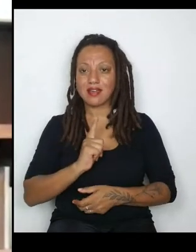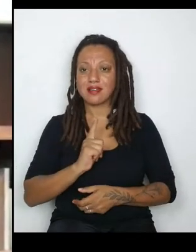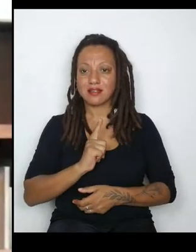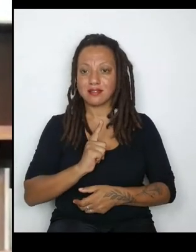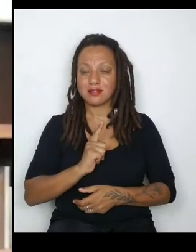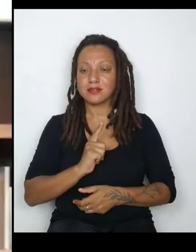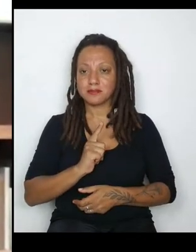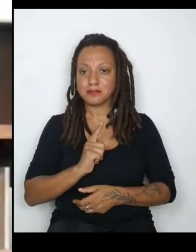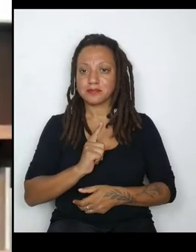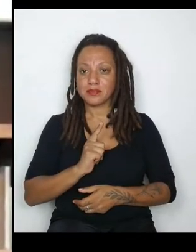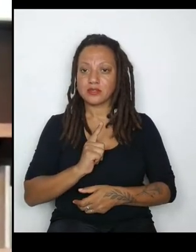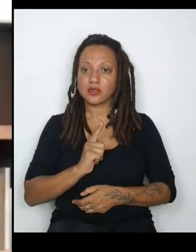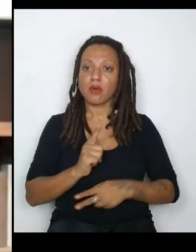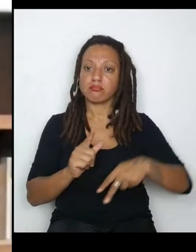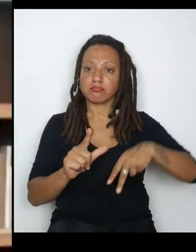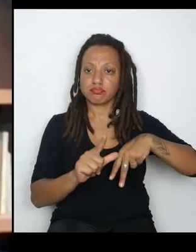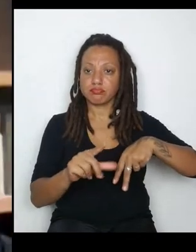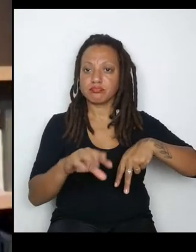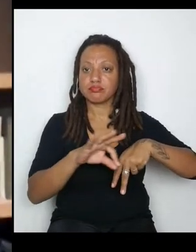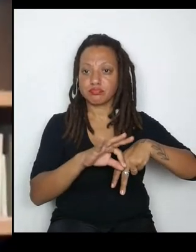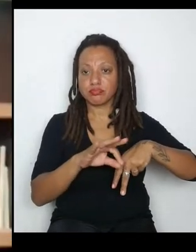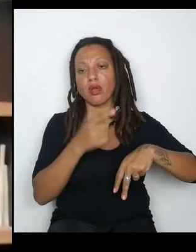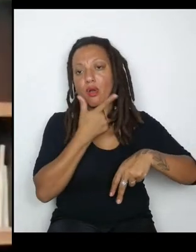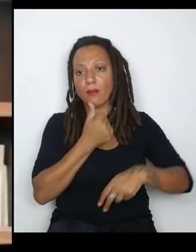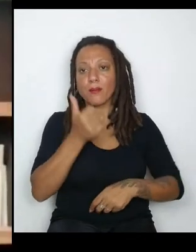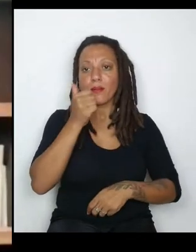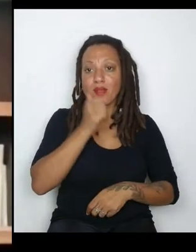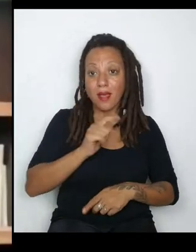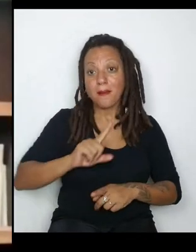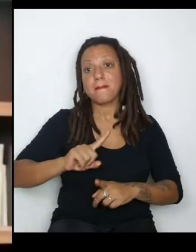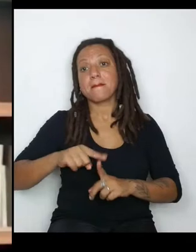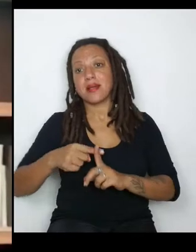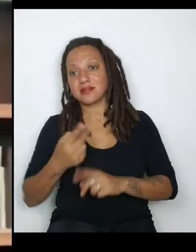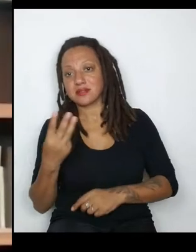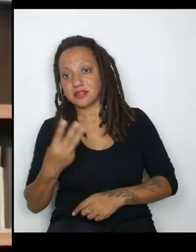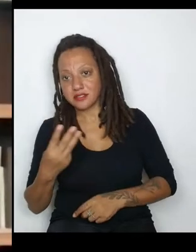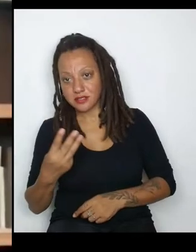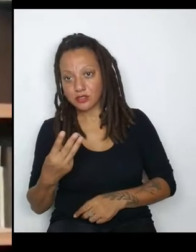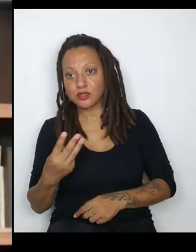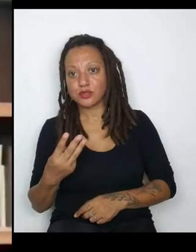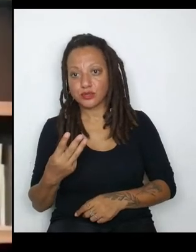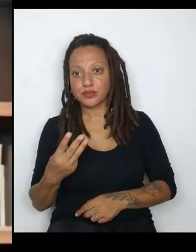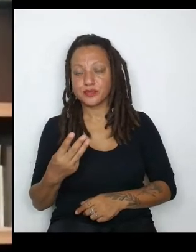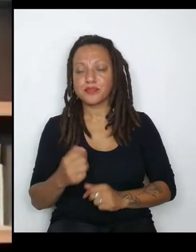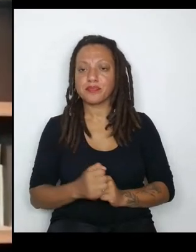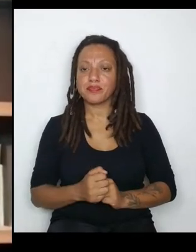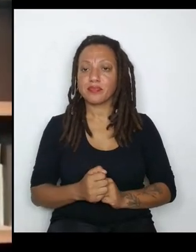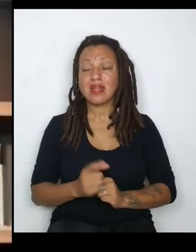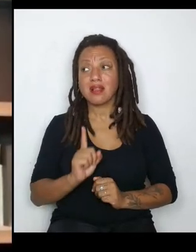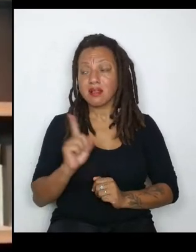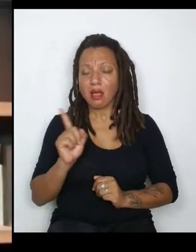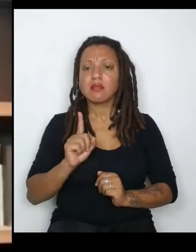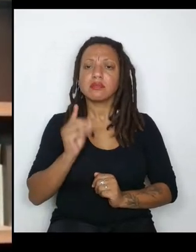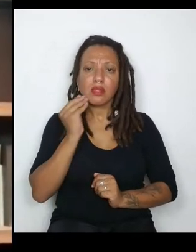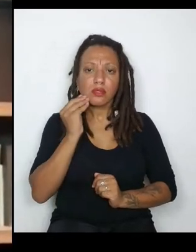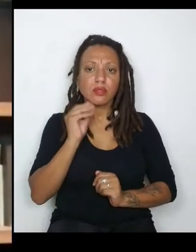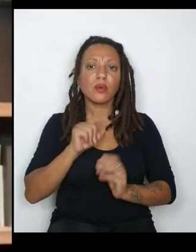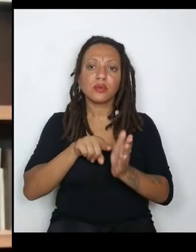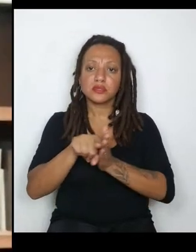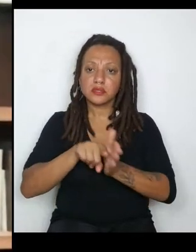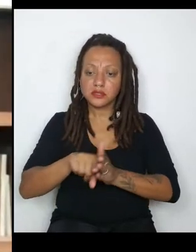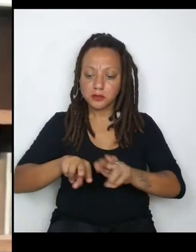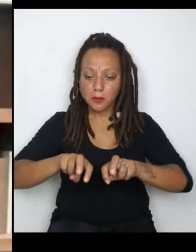sex and gender have been exploring these one can think about the hydras in india the verdashes and native american